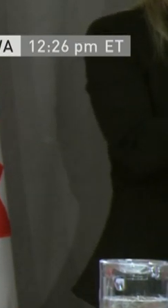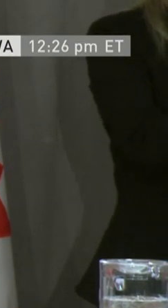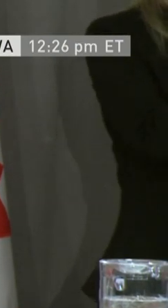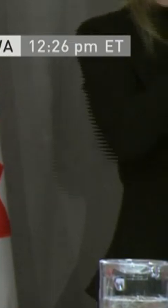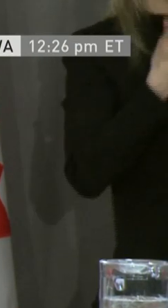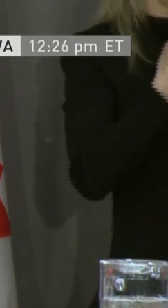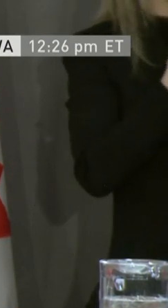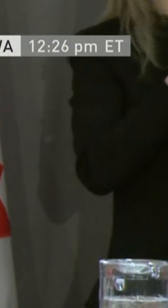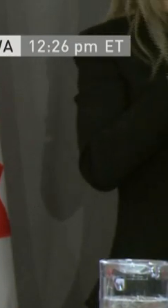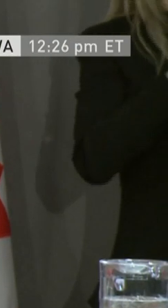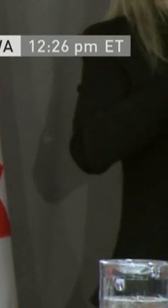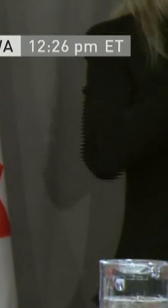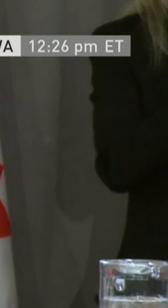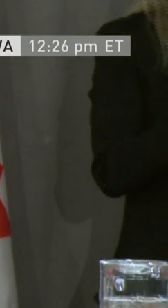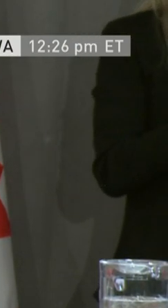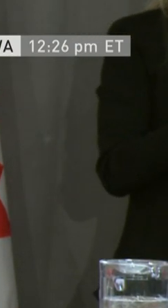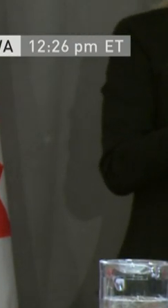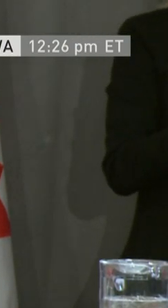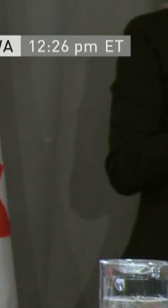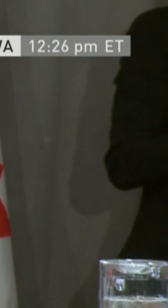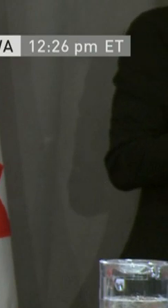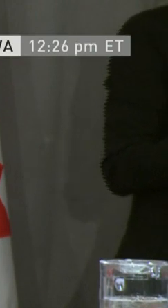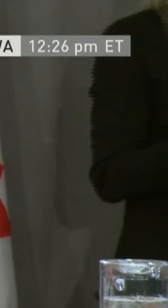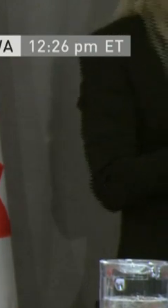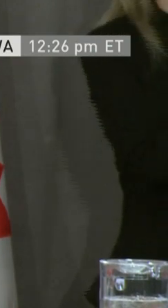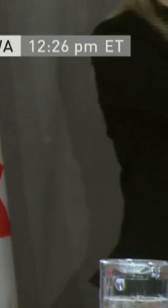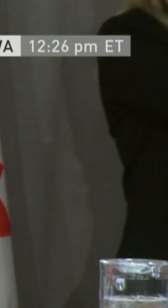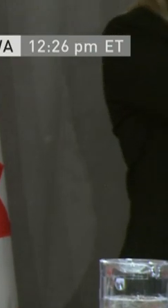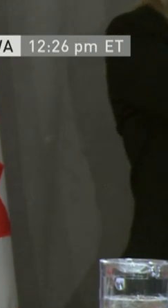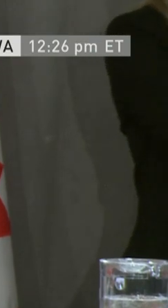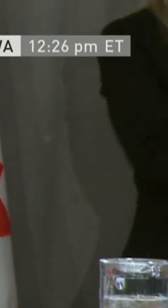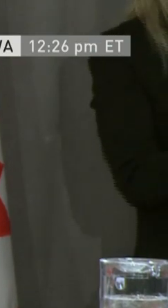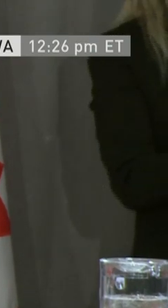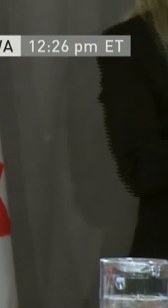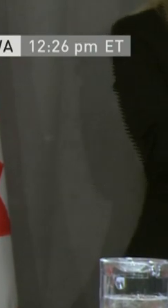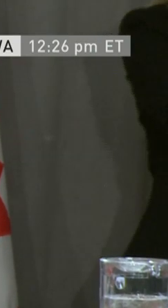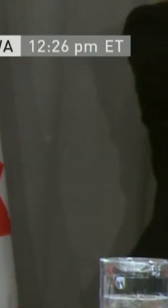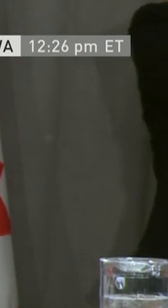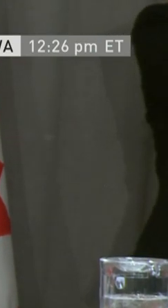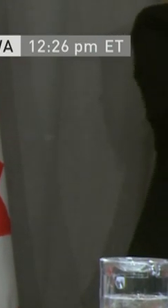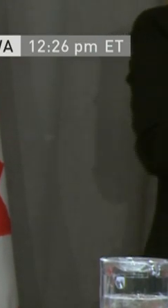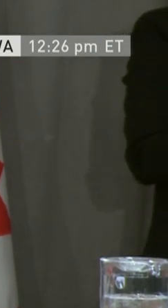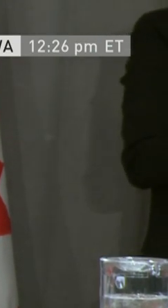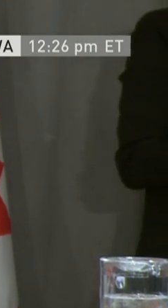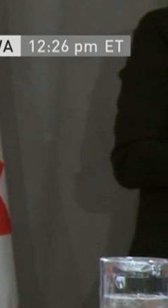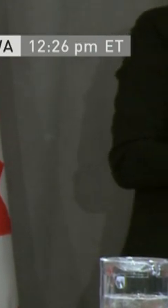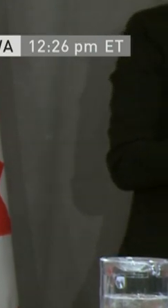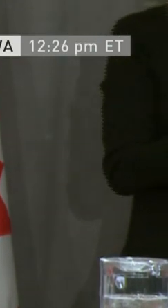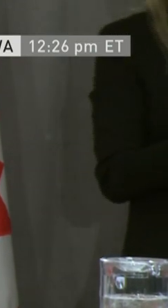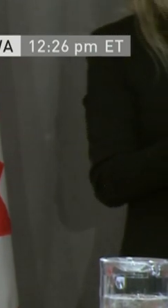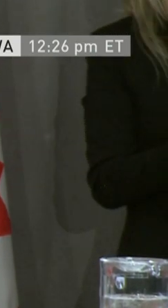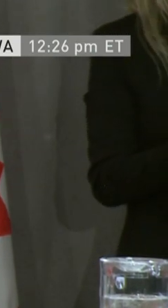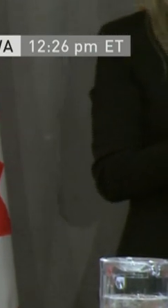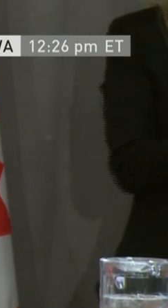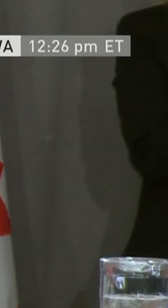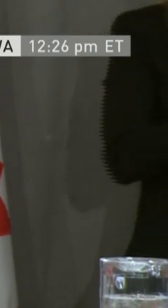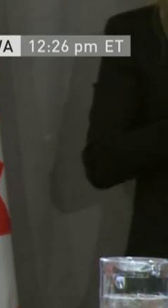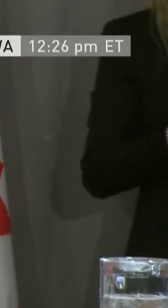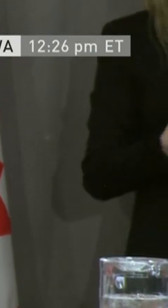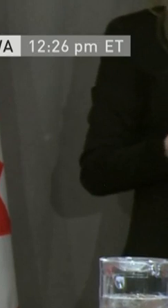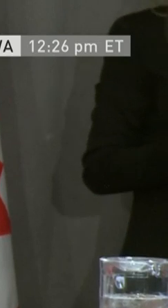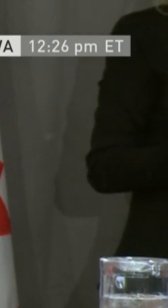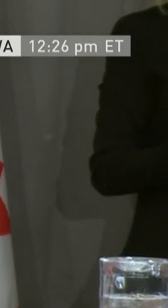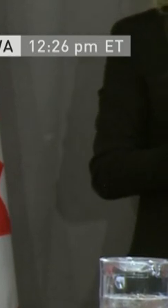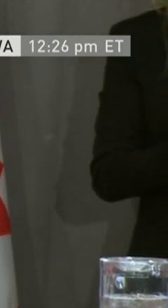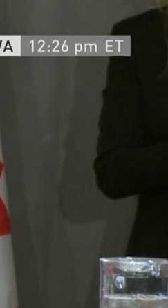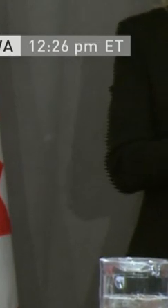home last week, and a second one who lives in Vancouver is staying home. So we're completely,